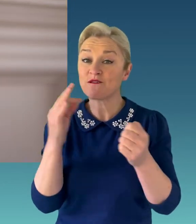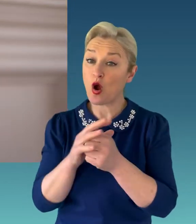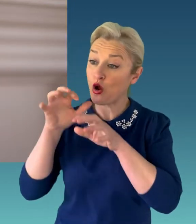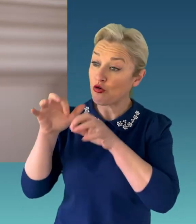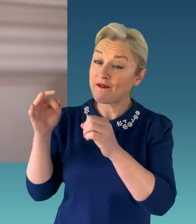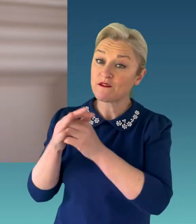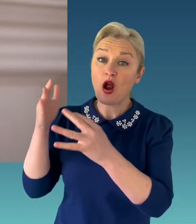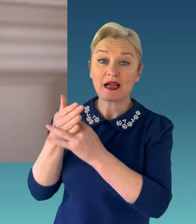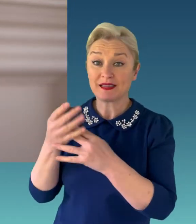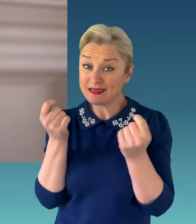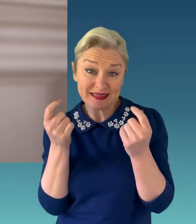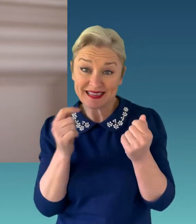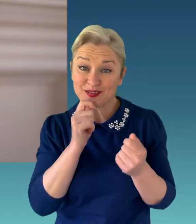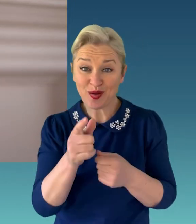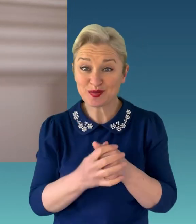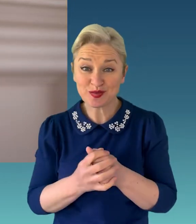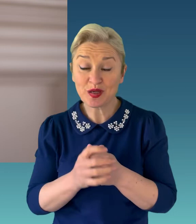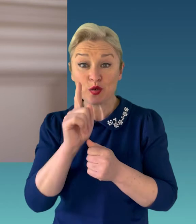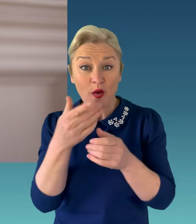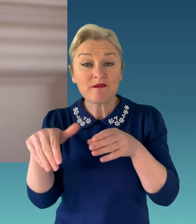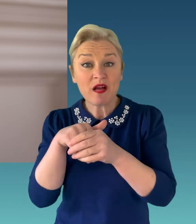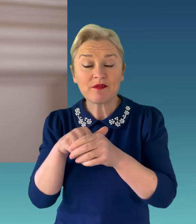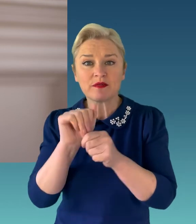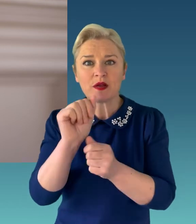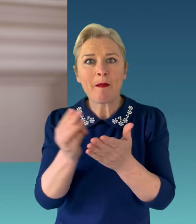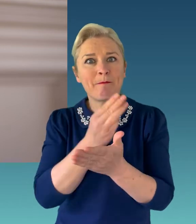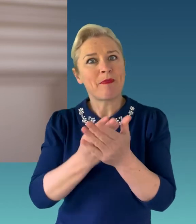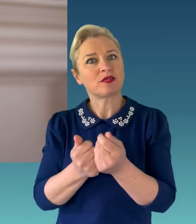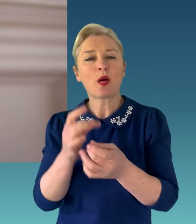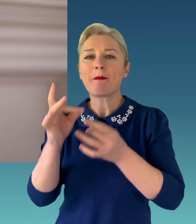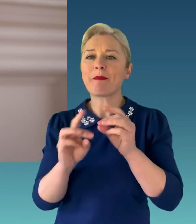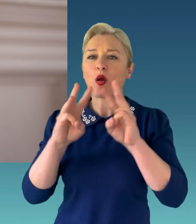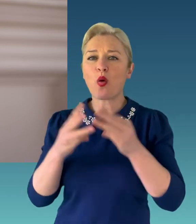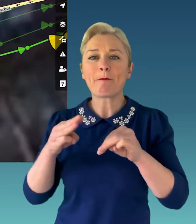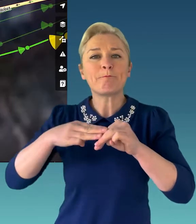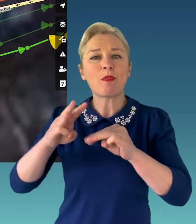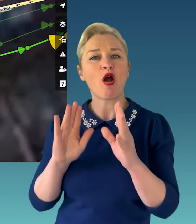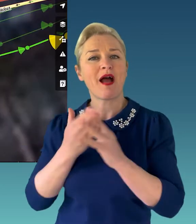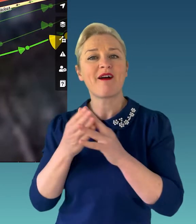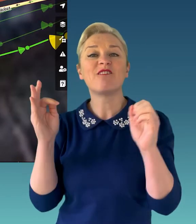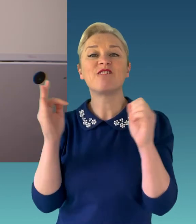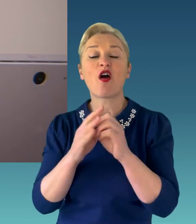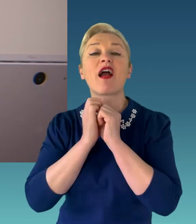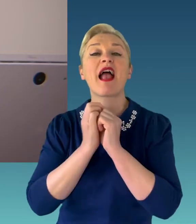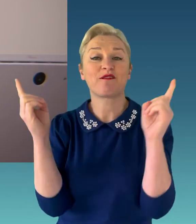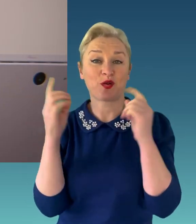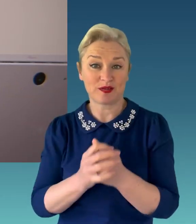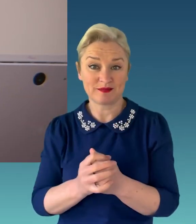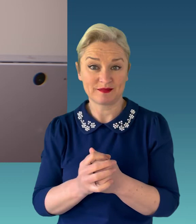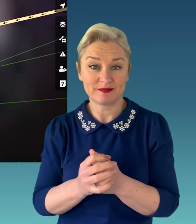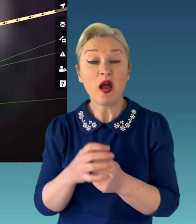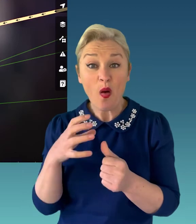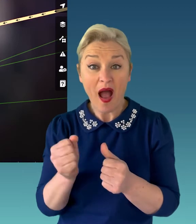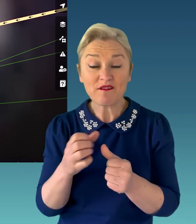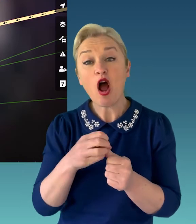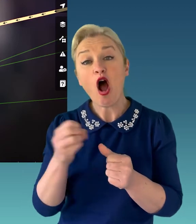getting involved in this project, you can play your part in making the world more accessible for everyone. Check out our other video to find out